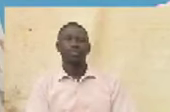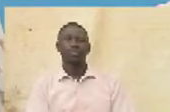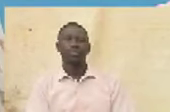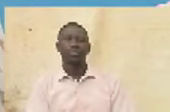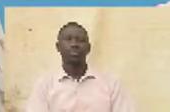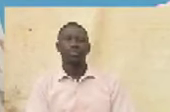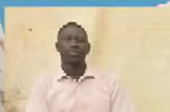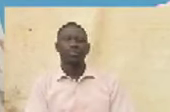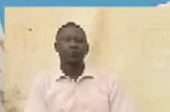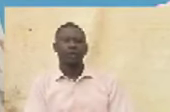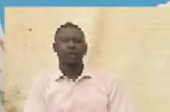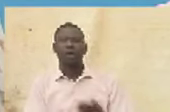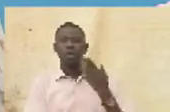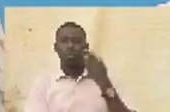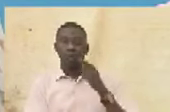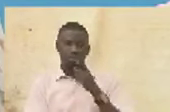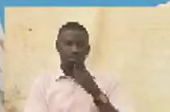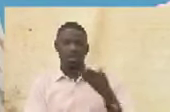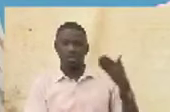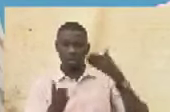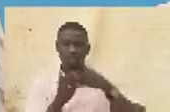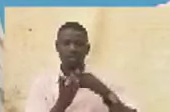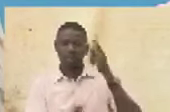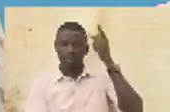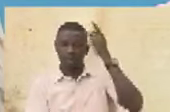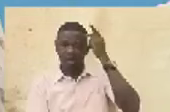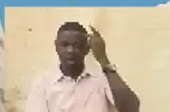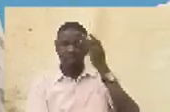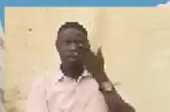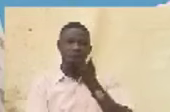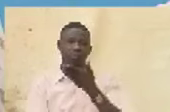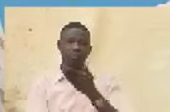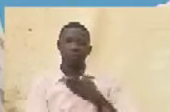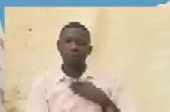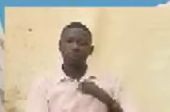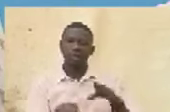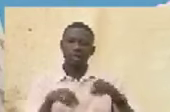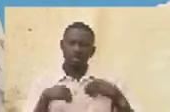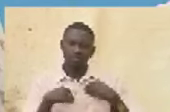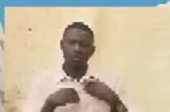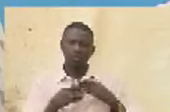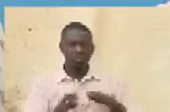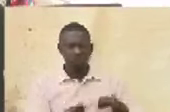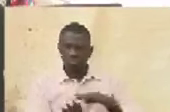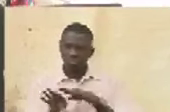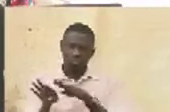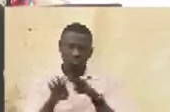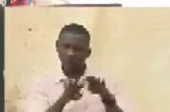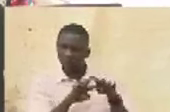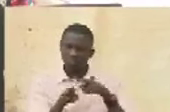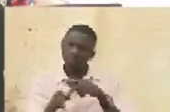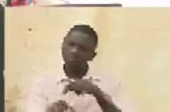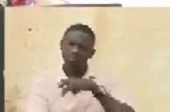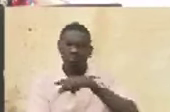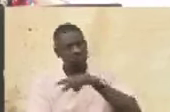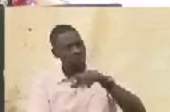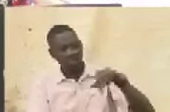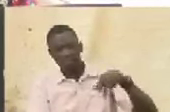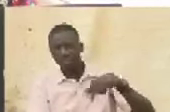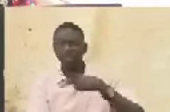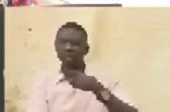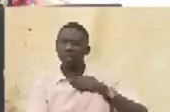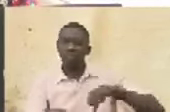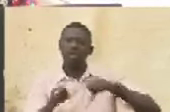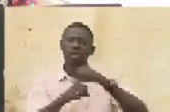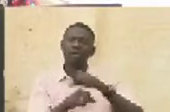When you arrived at Kanilai, were you allowed to move freely in the premises? Ko esilo di Allah labam puru ale tara